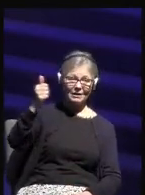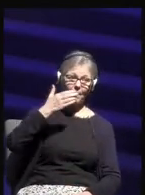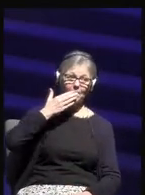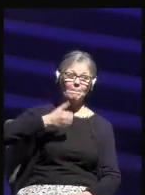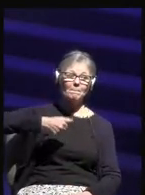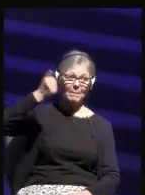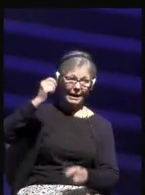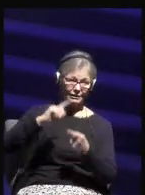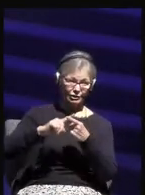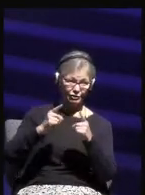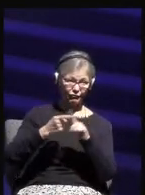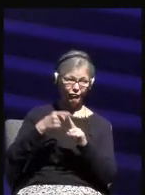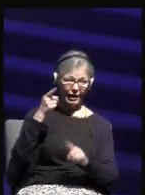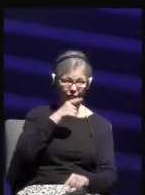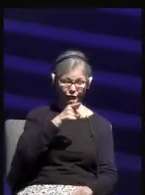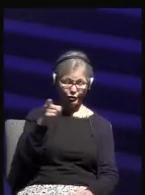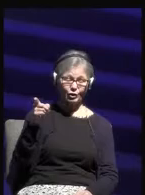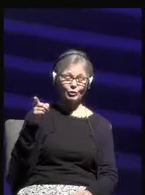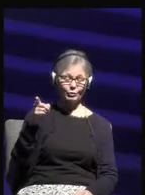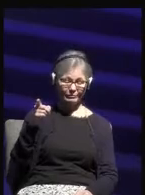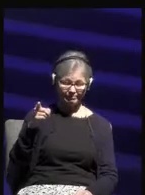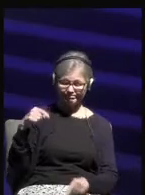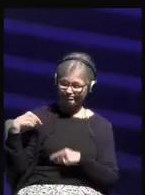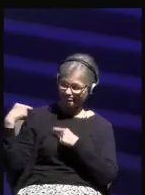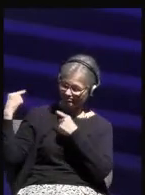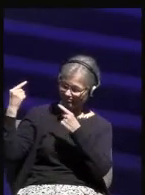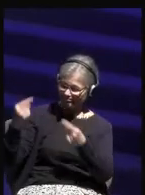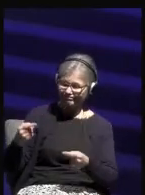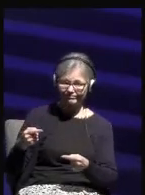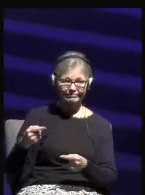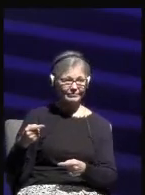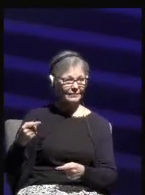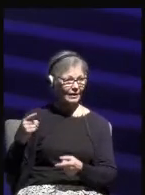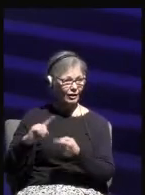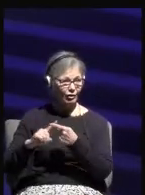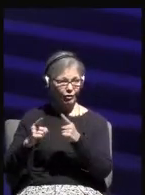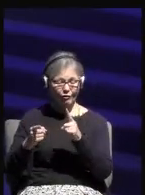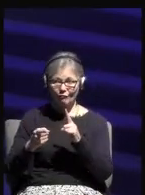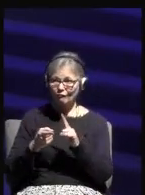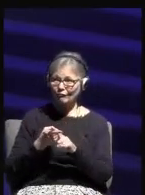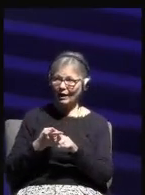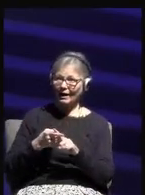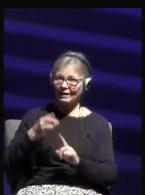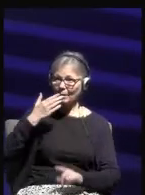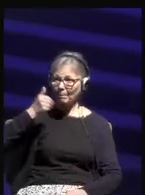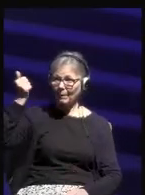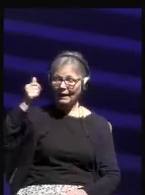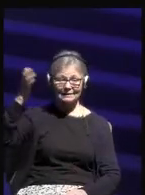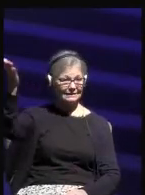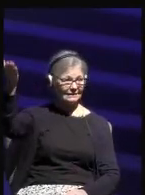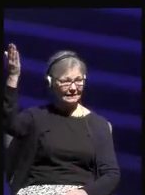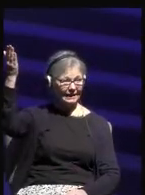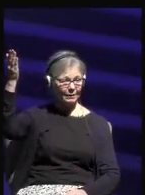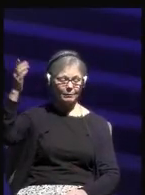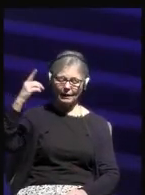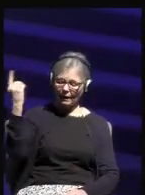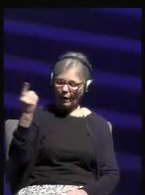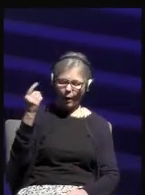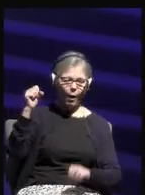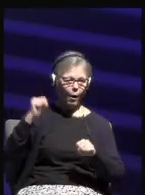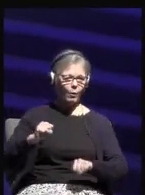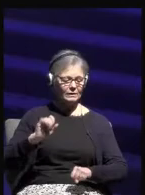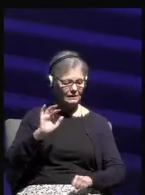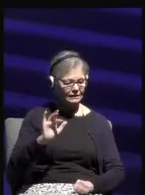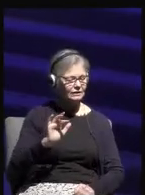best friend that you can ever have. Jesus' arm is not short that he cannot reach